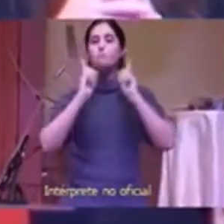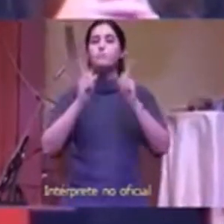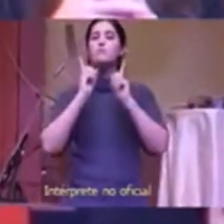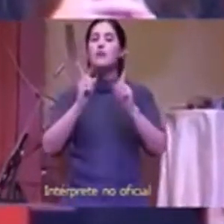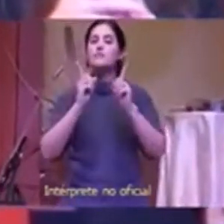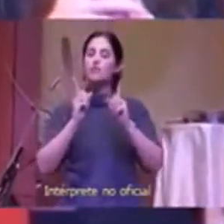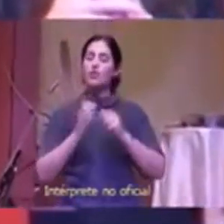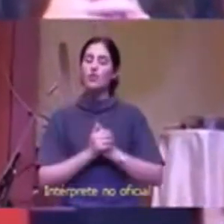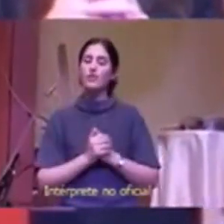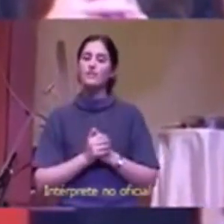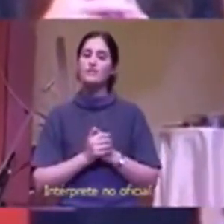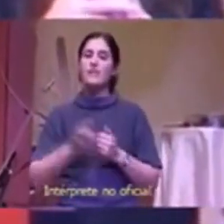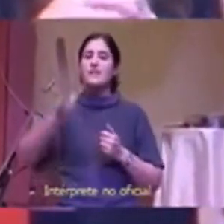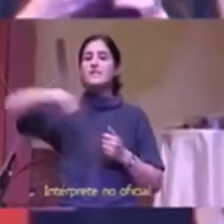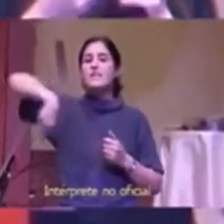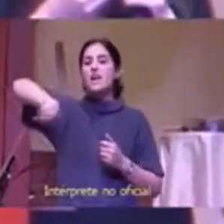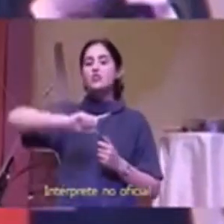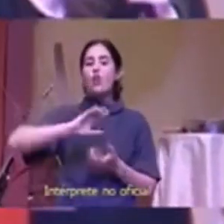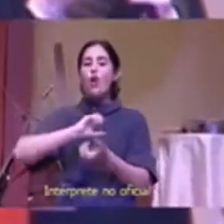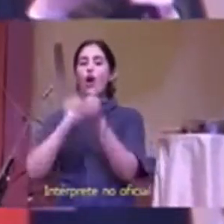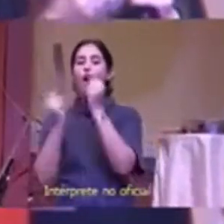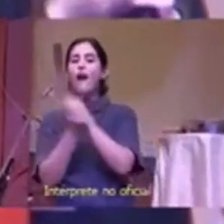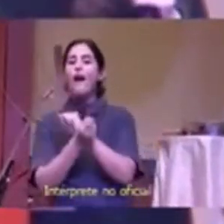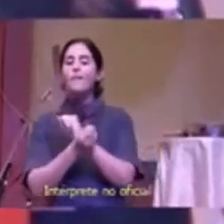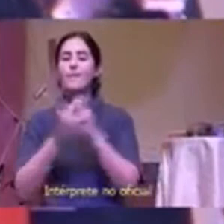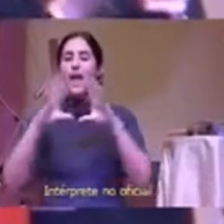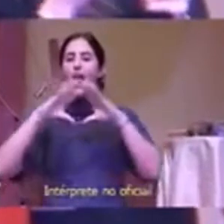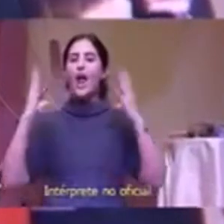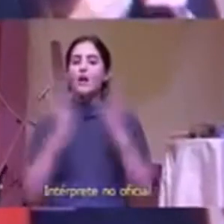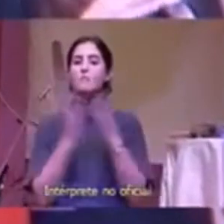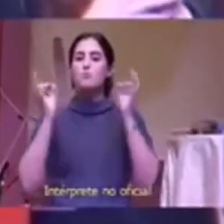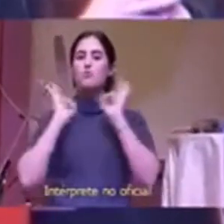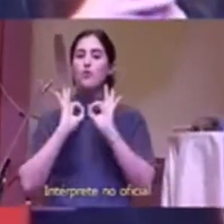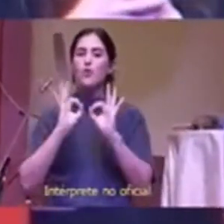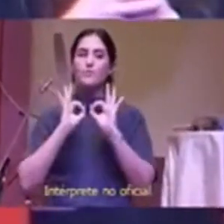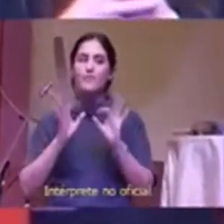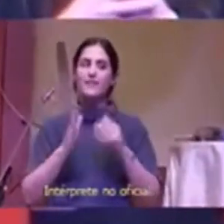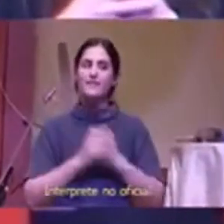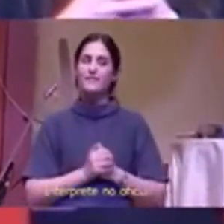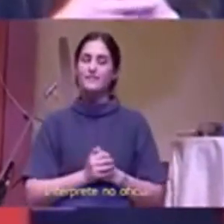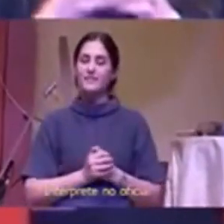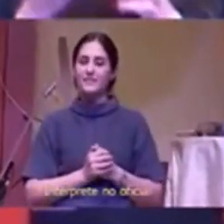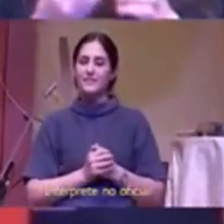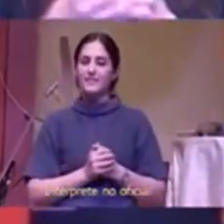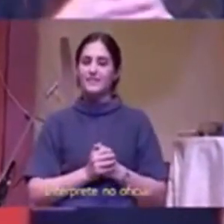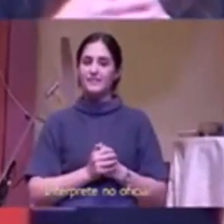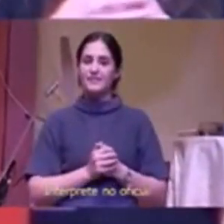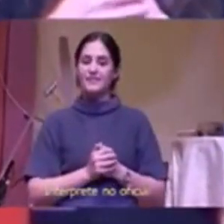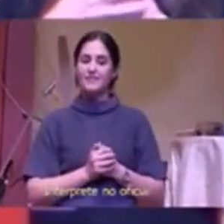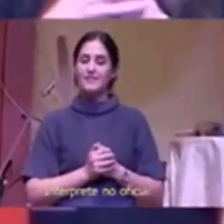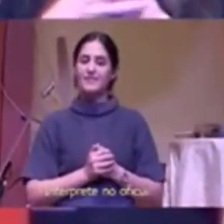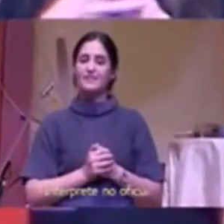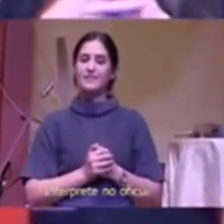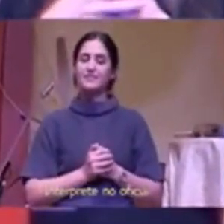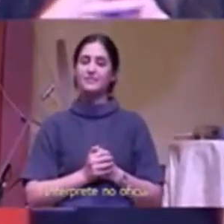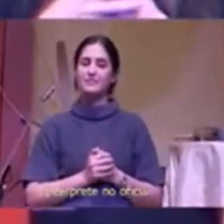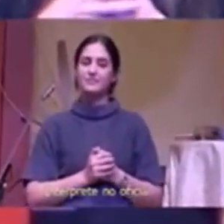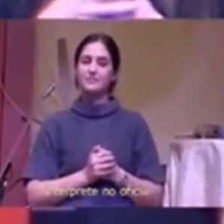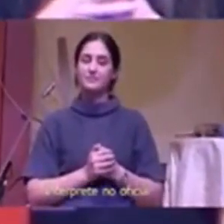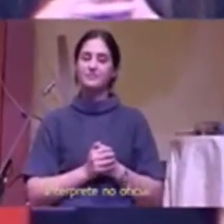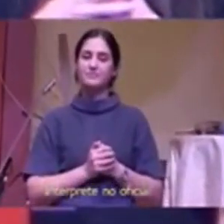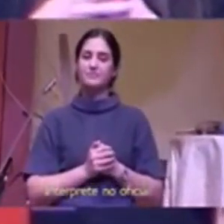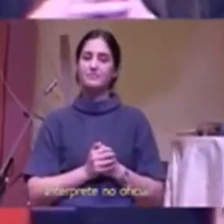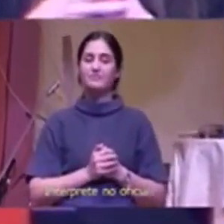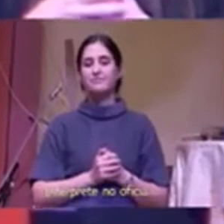they influence the whole world. Pero tienen influencia en todo el mundo. You follow what I'm saying? ¿Entienden lo que digo?